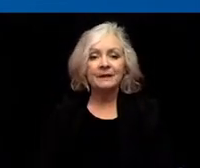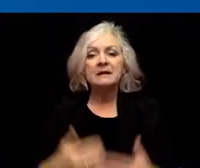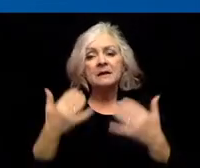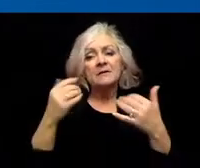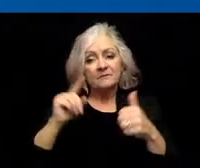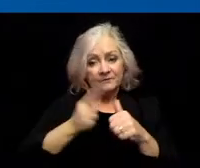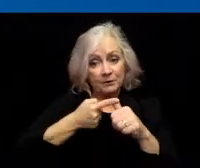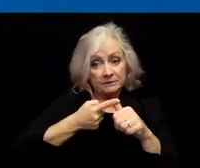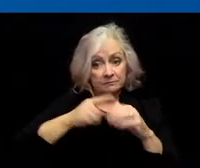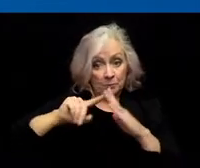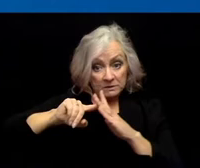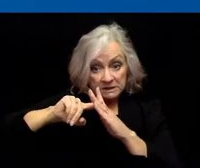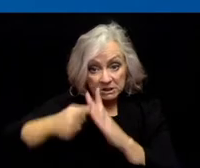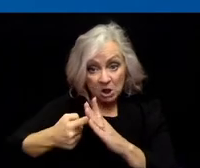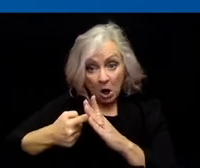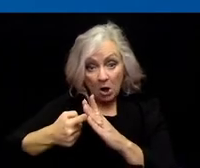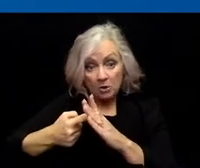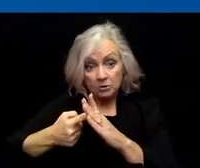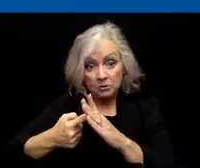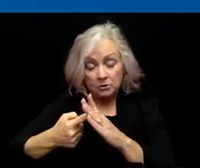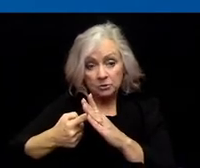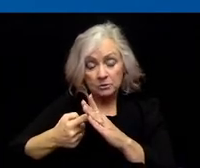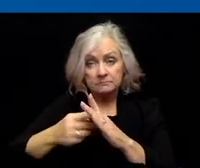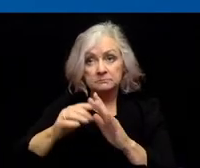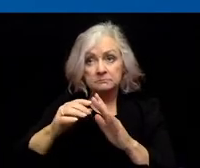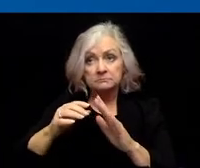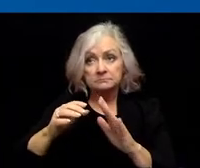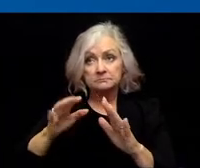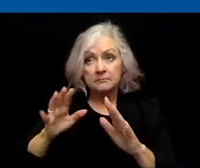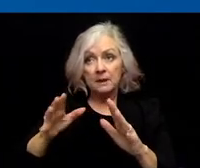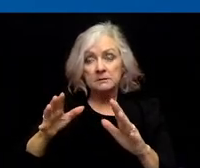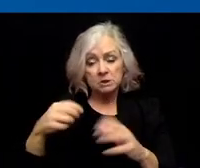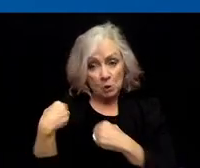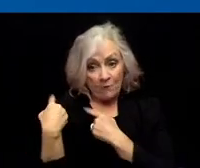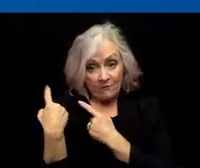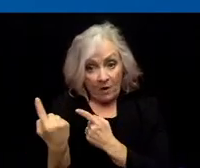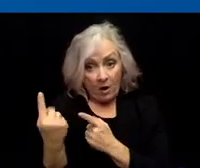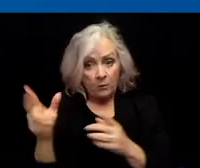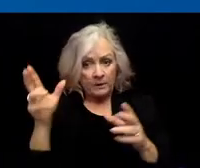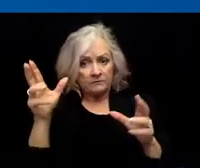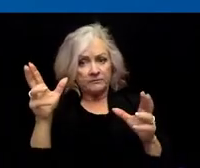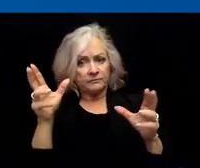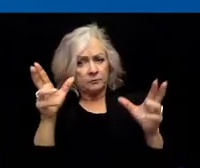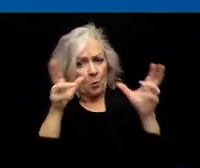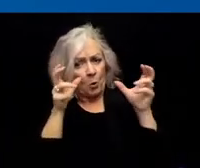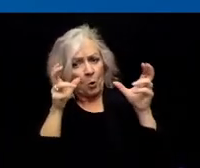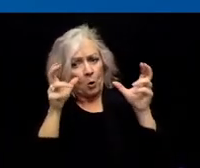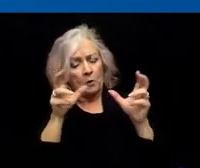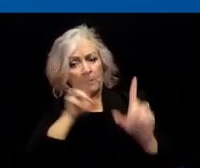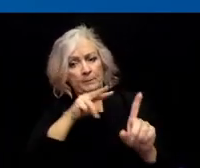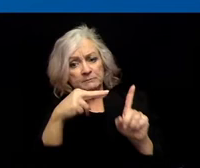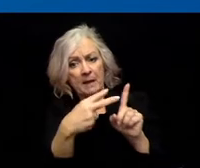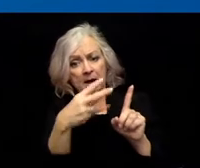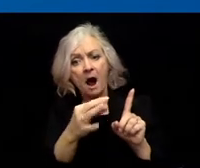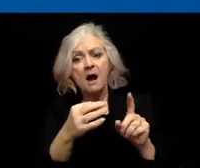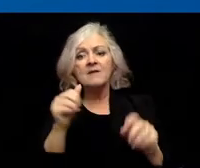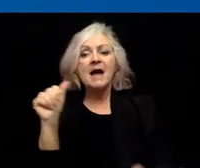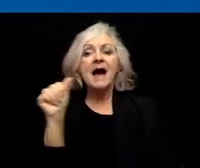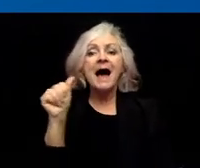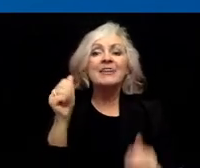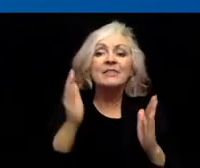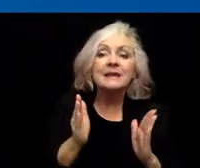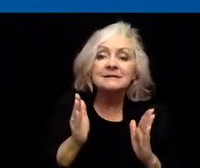off here? We've heard so much from the perspectives of athletes and families